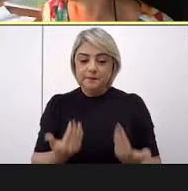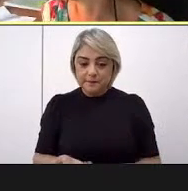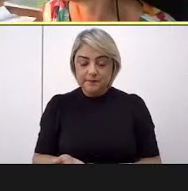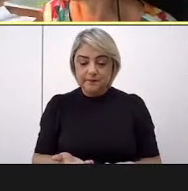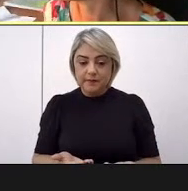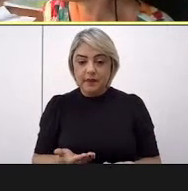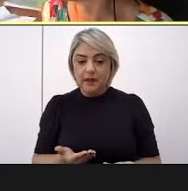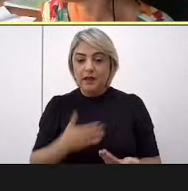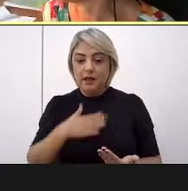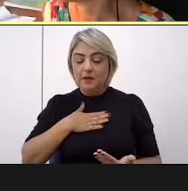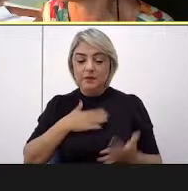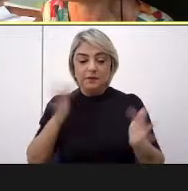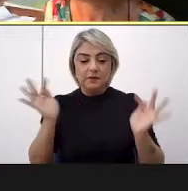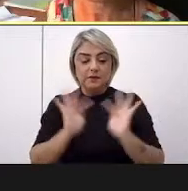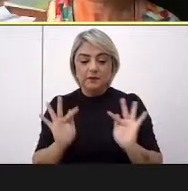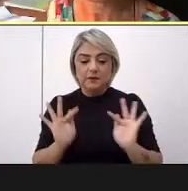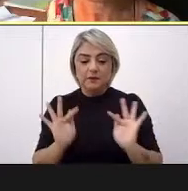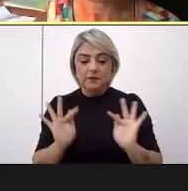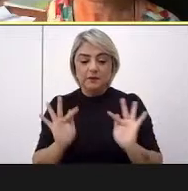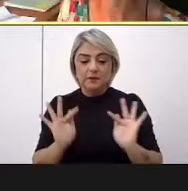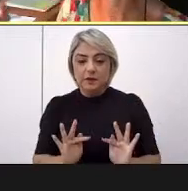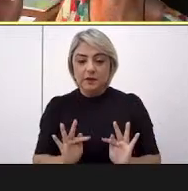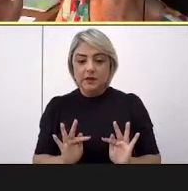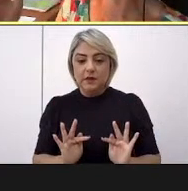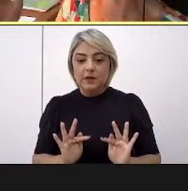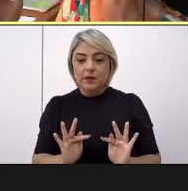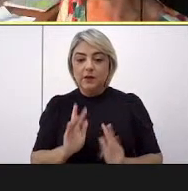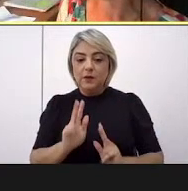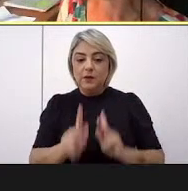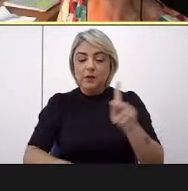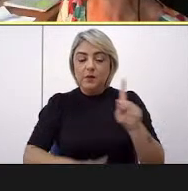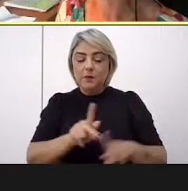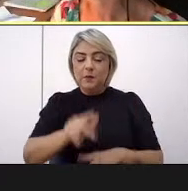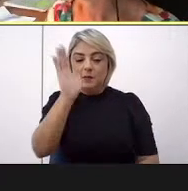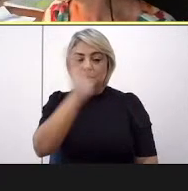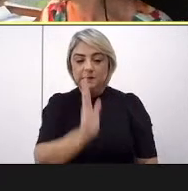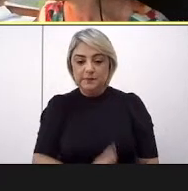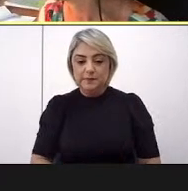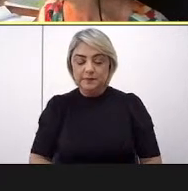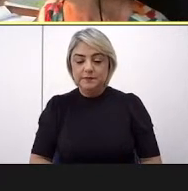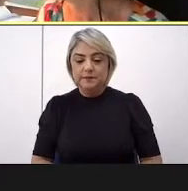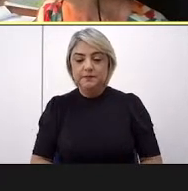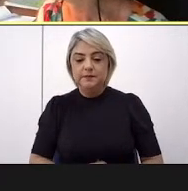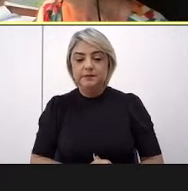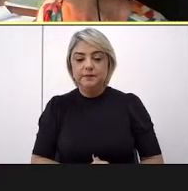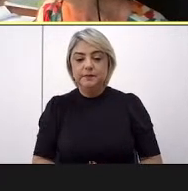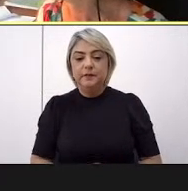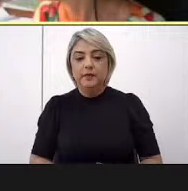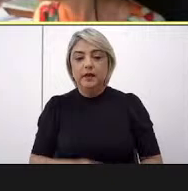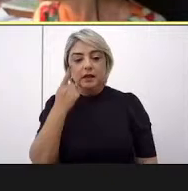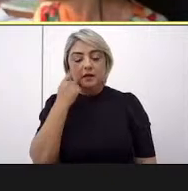a Brazilian public. Do you see my shared screen now or not?